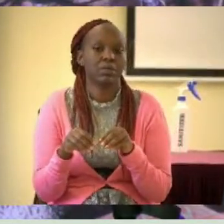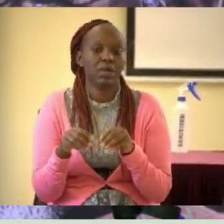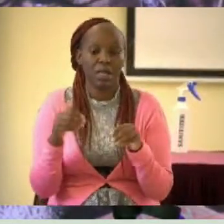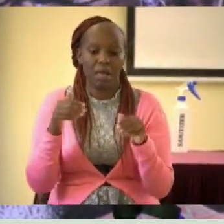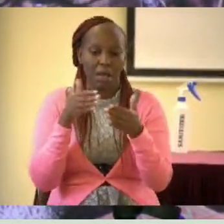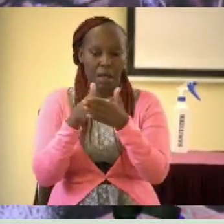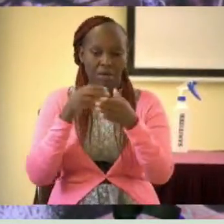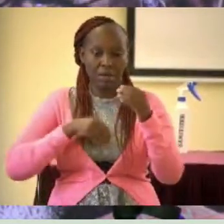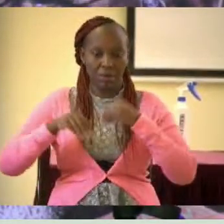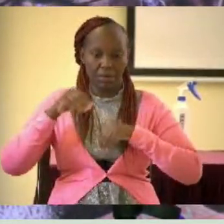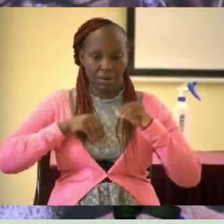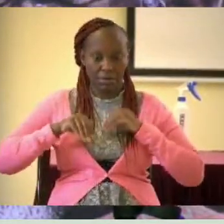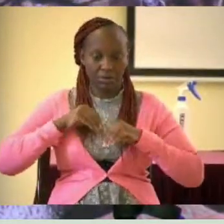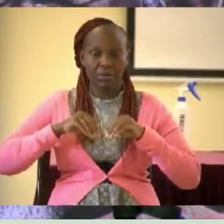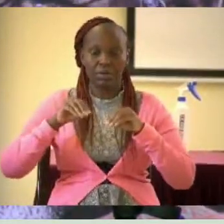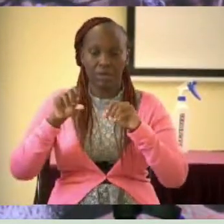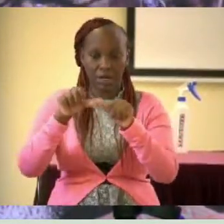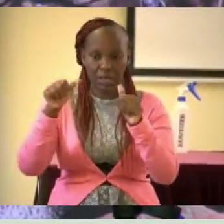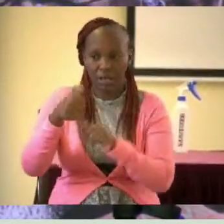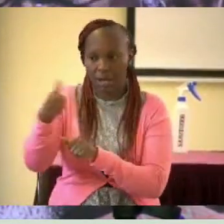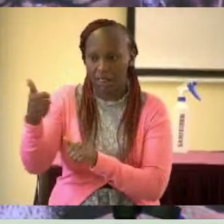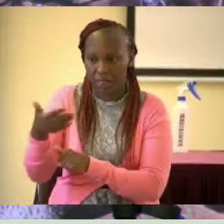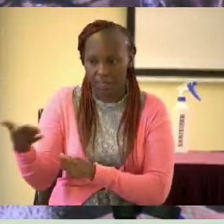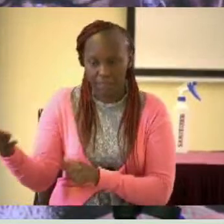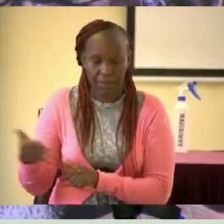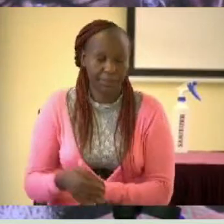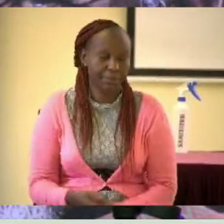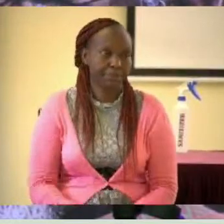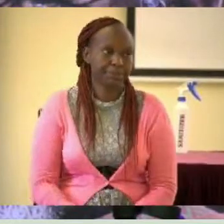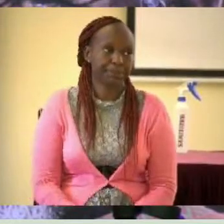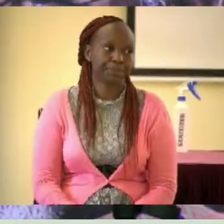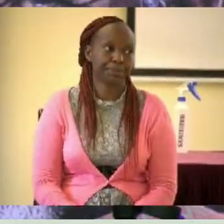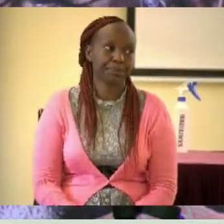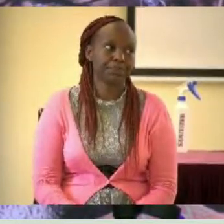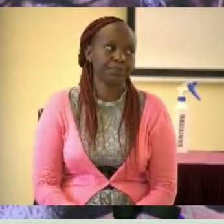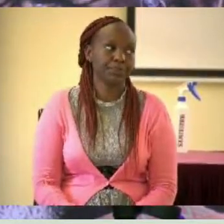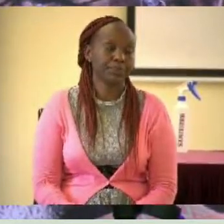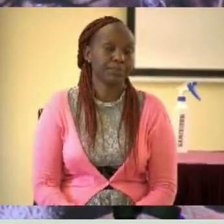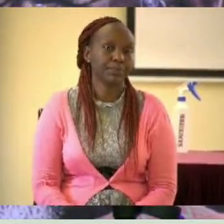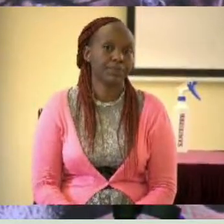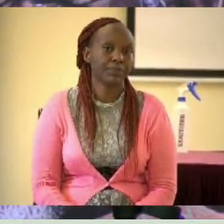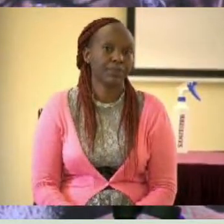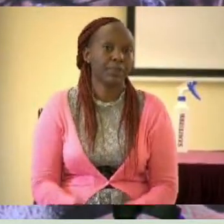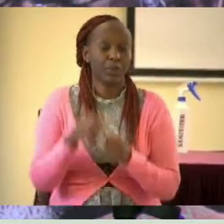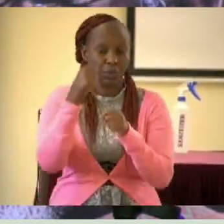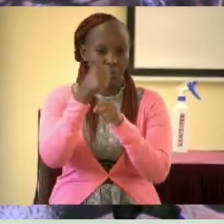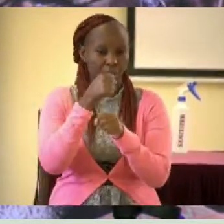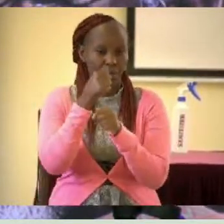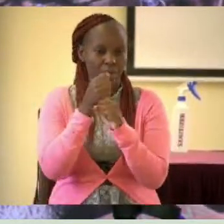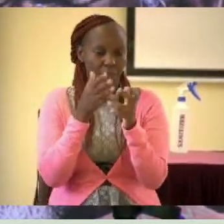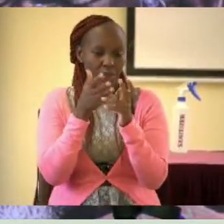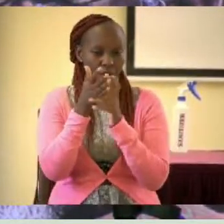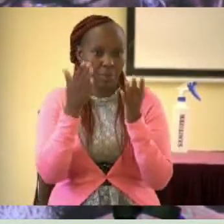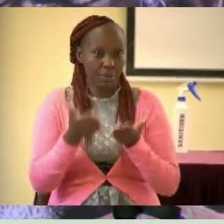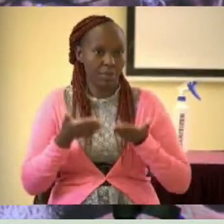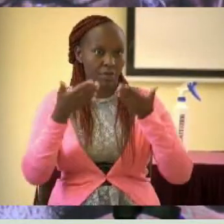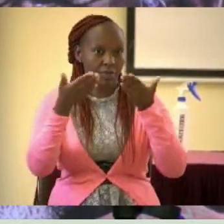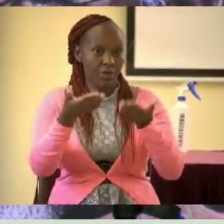anti-corruption efforts, and the like. So we work through providing